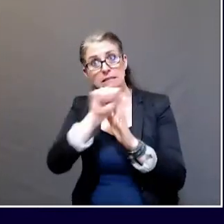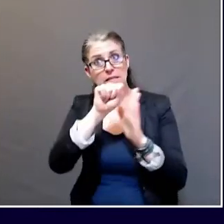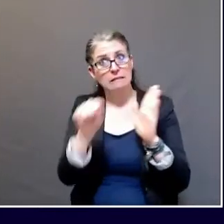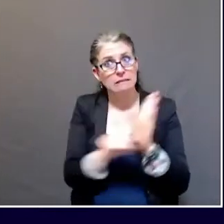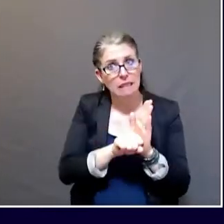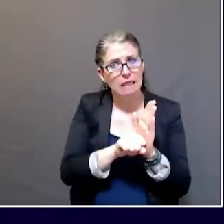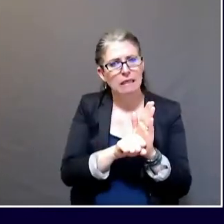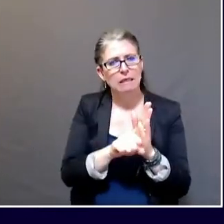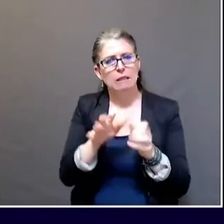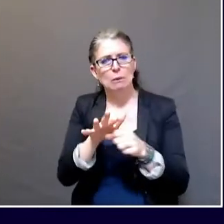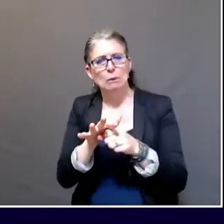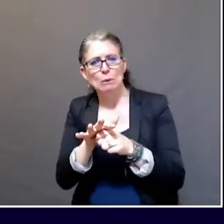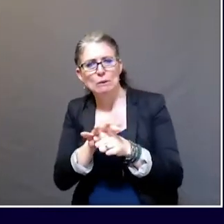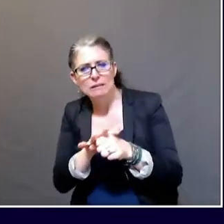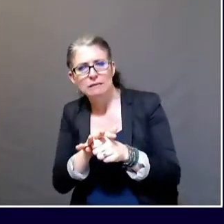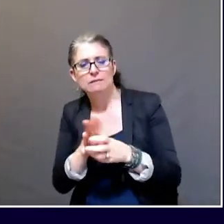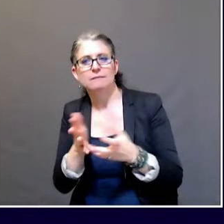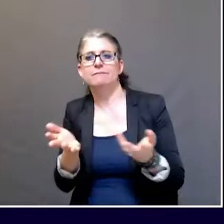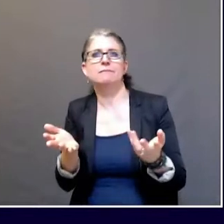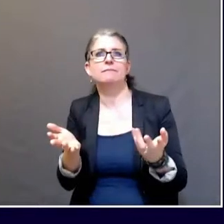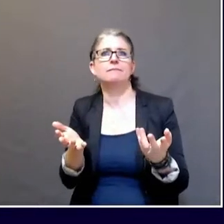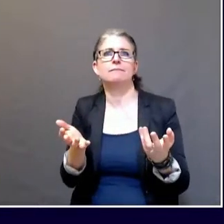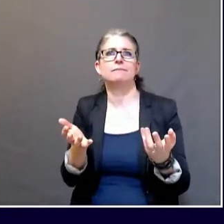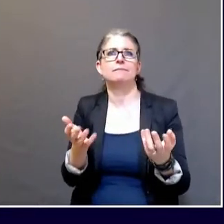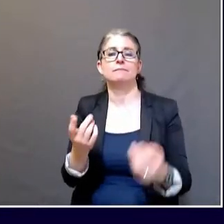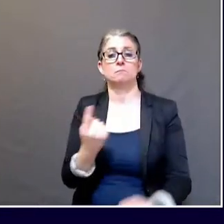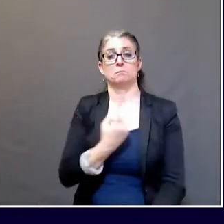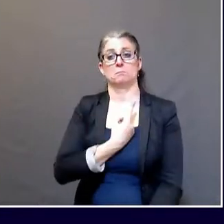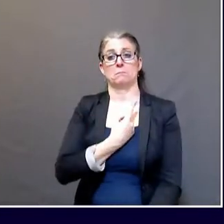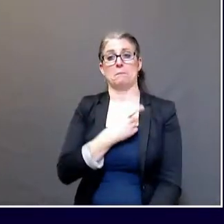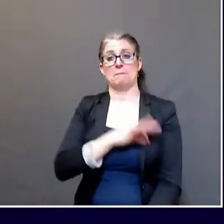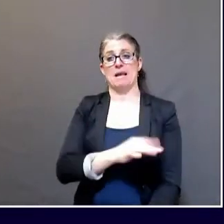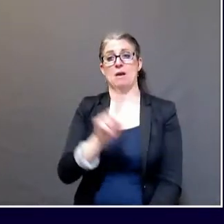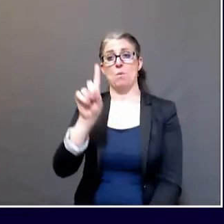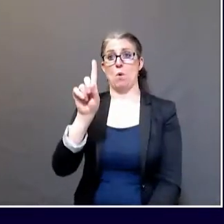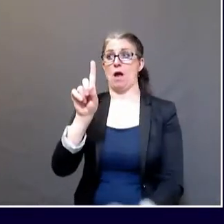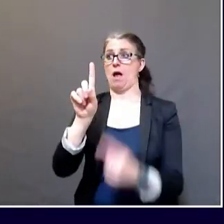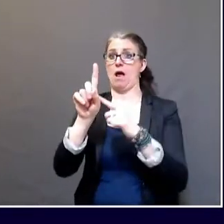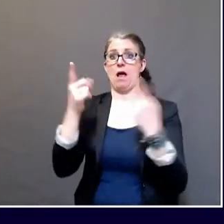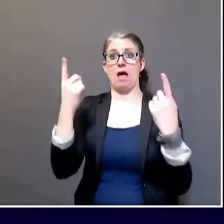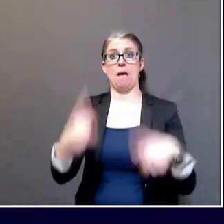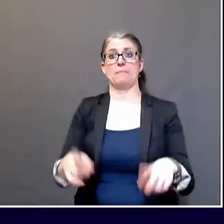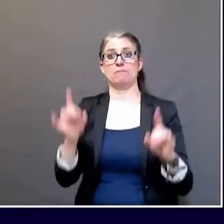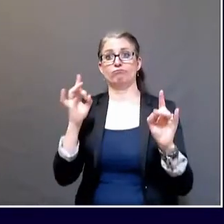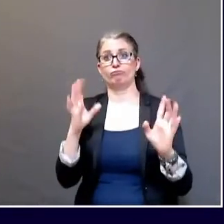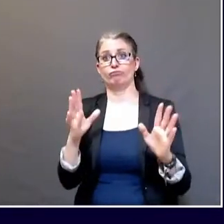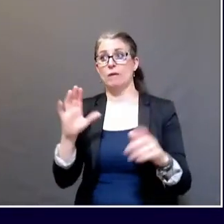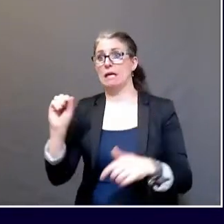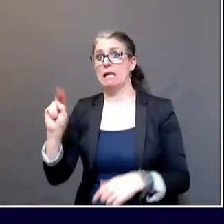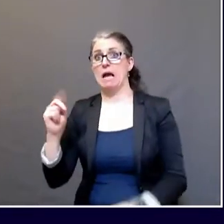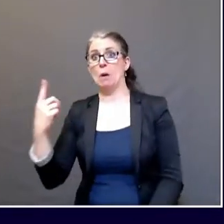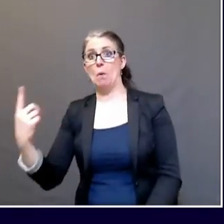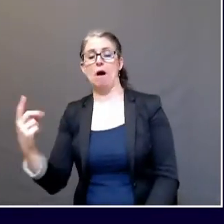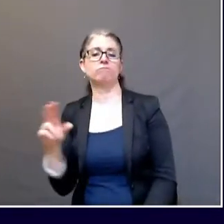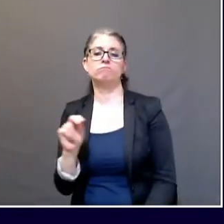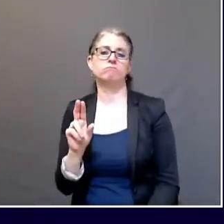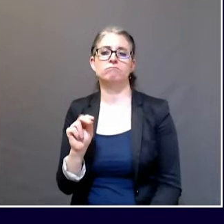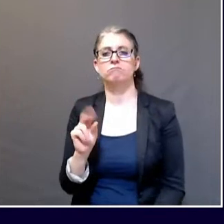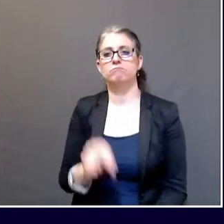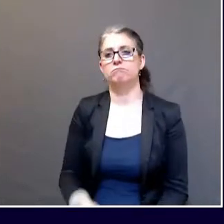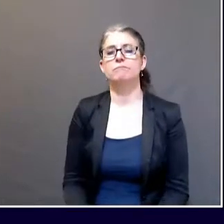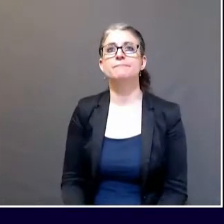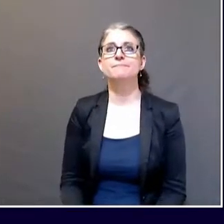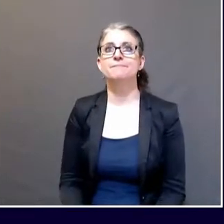but I understand that it was not isolated to Maine. Whether Maine experienced it in greater volume relative to our total number of